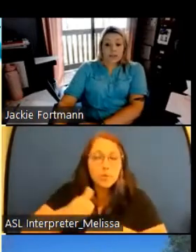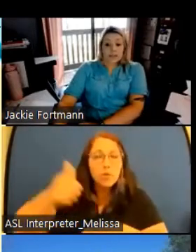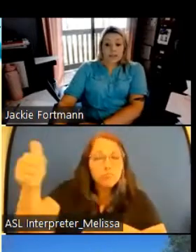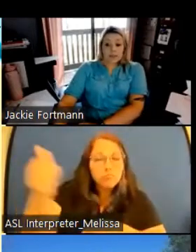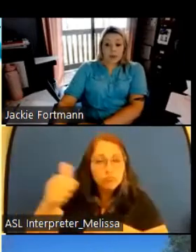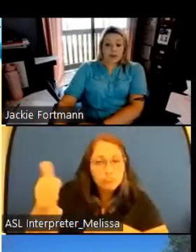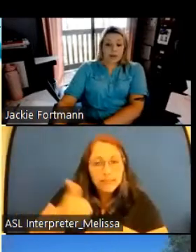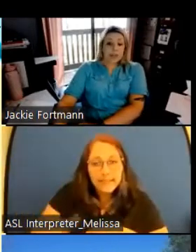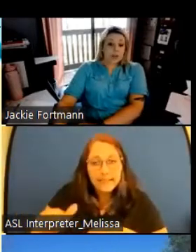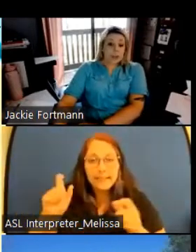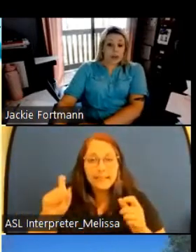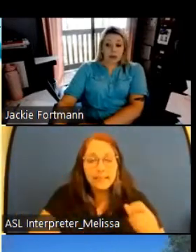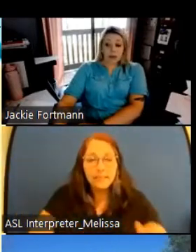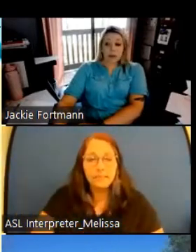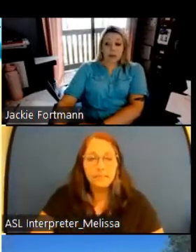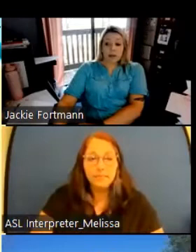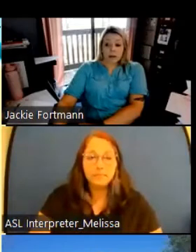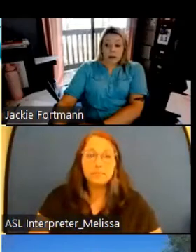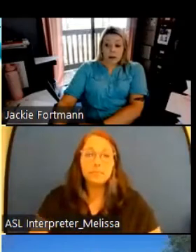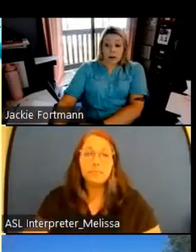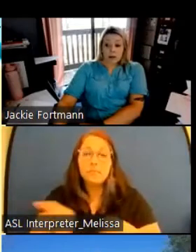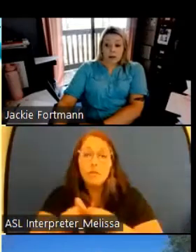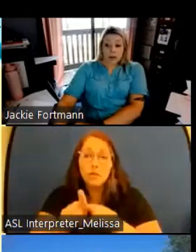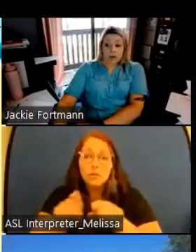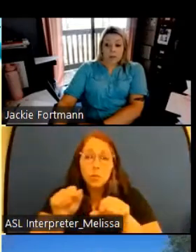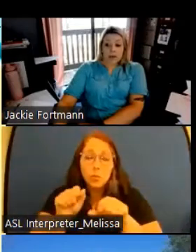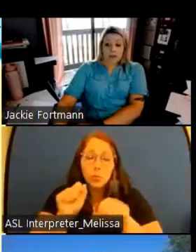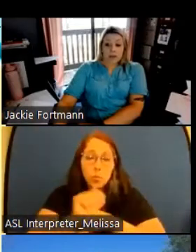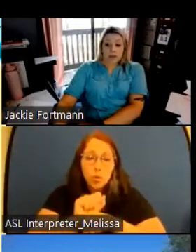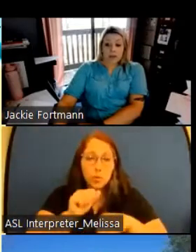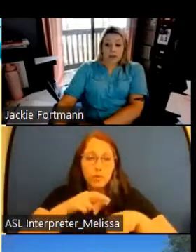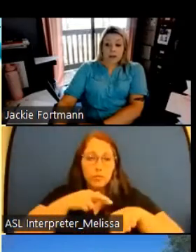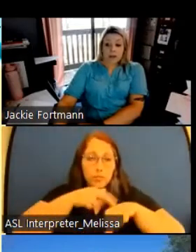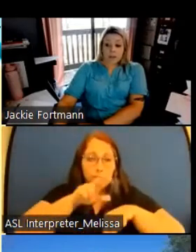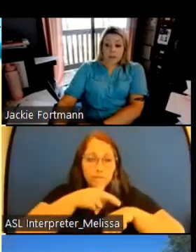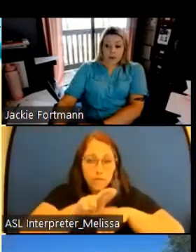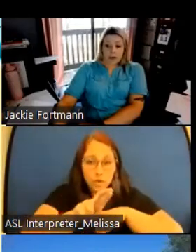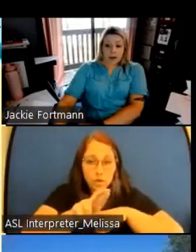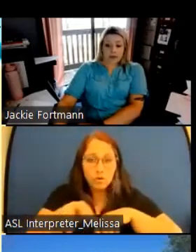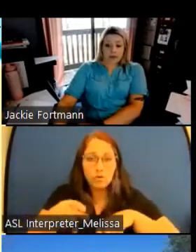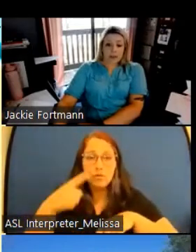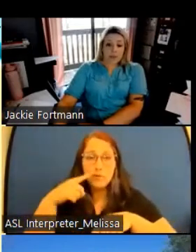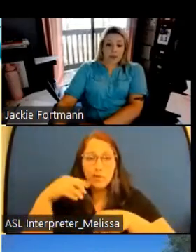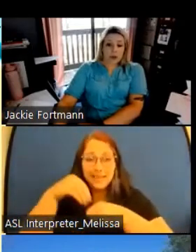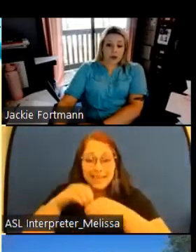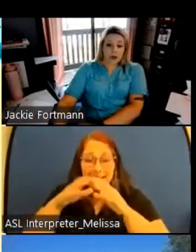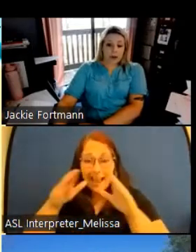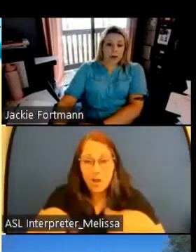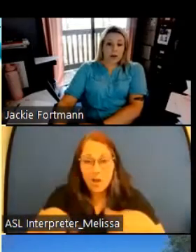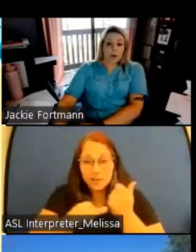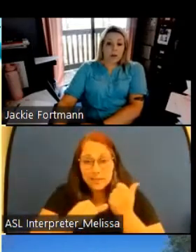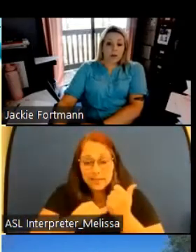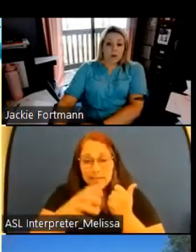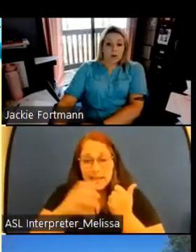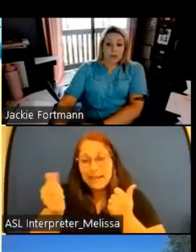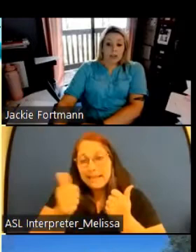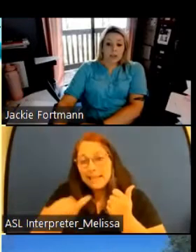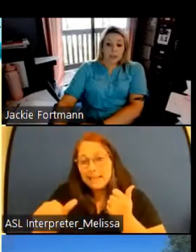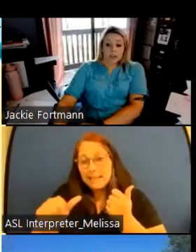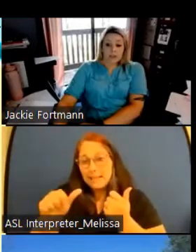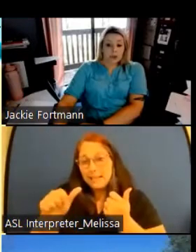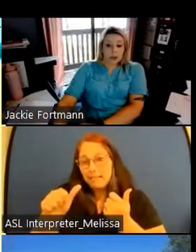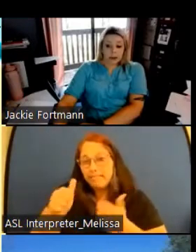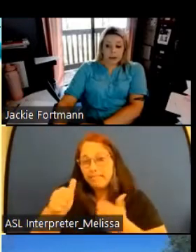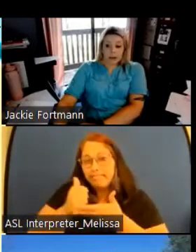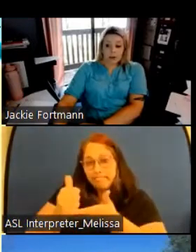for assistance with Social Security and other benefits, and then we provide information regarding local